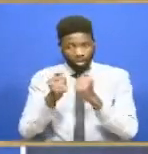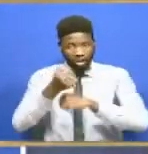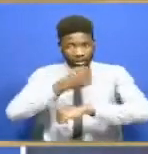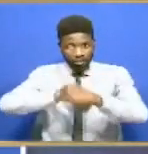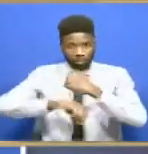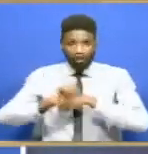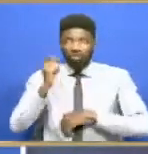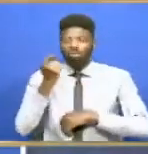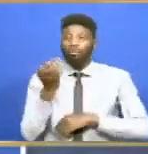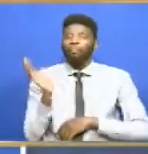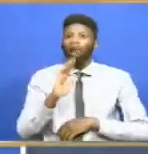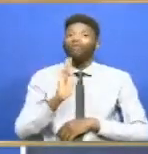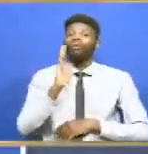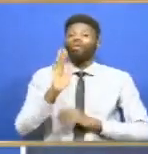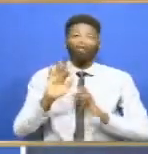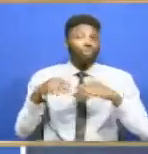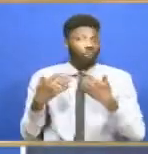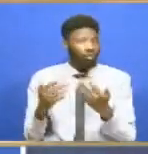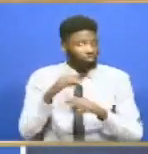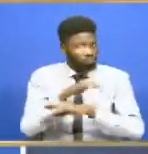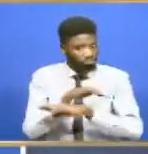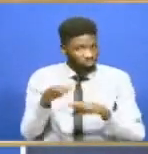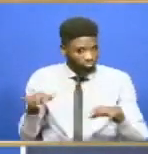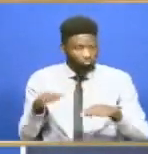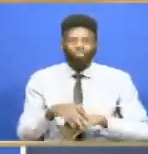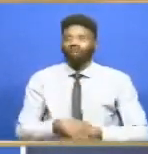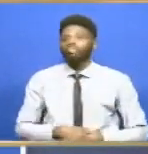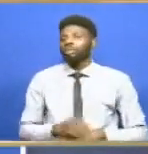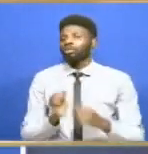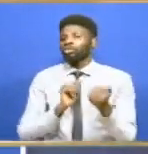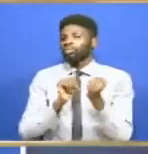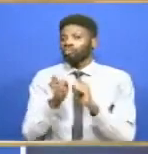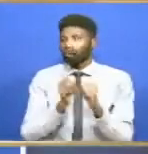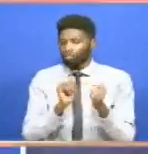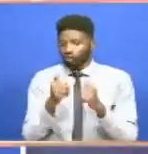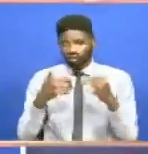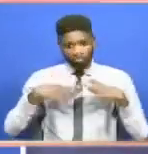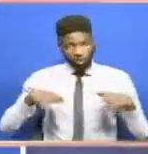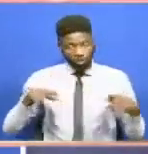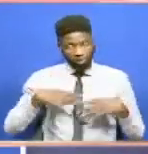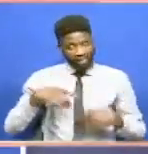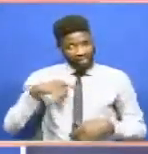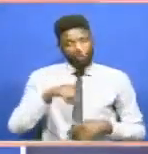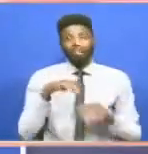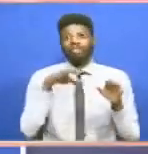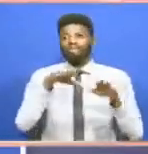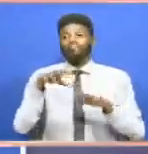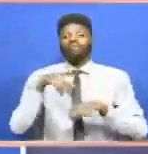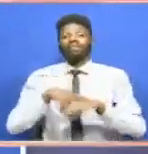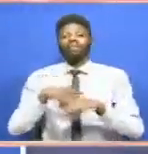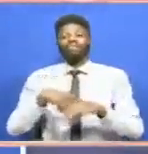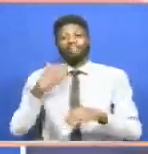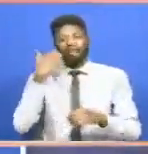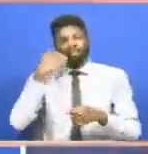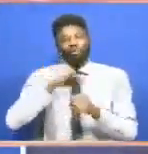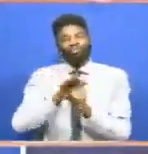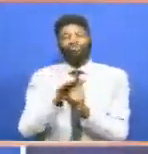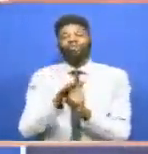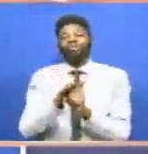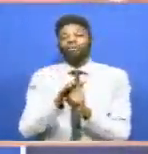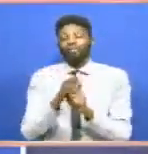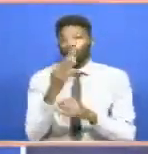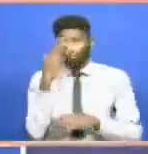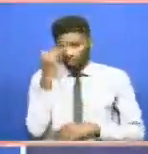resume or not. Sportsmen and women have not been spared the effects of COVID-19, as majority have